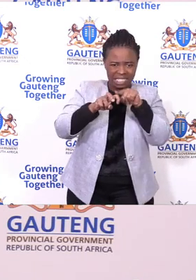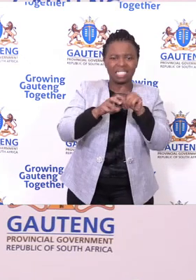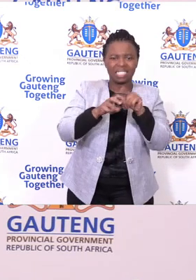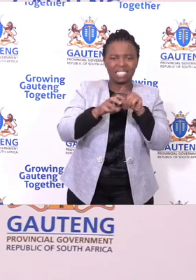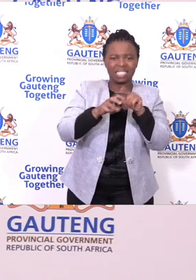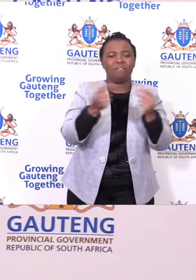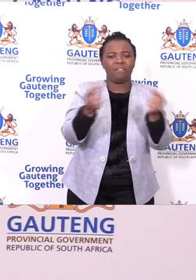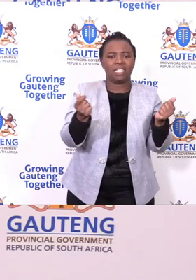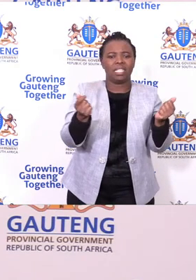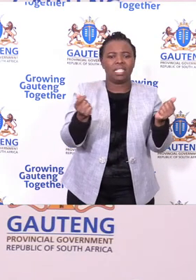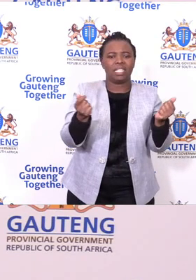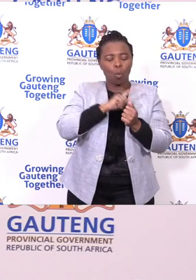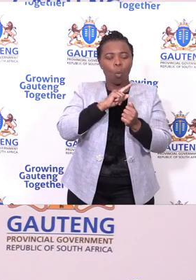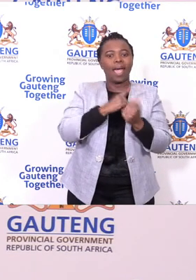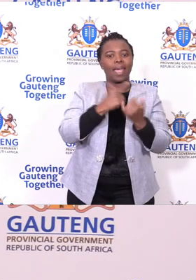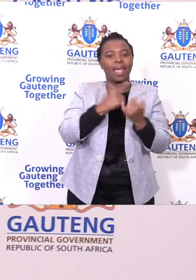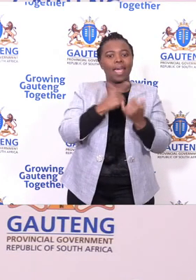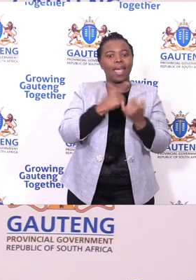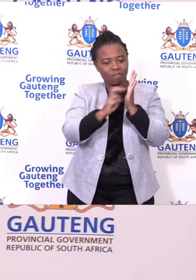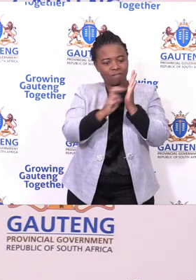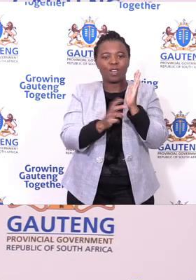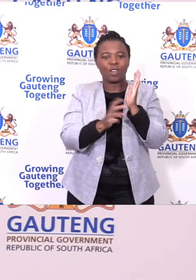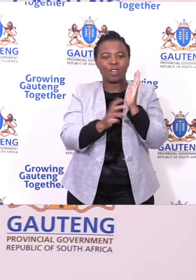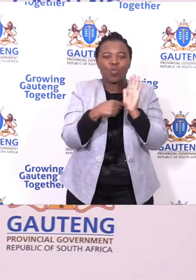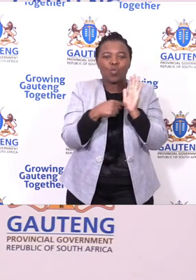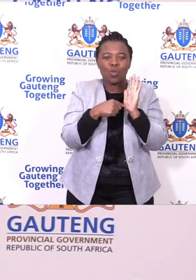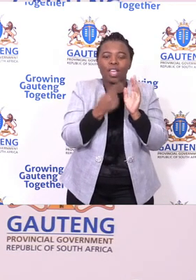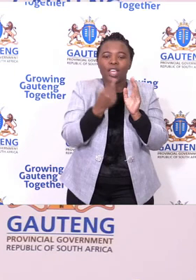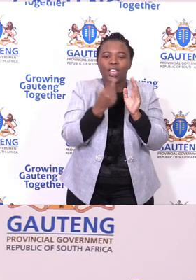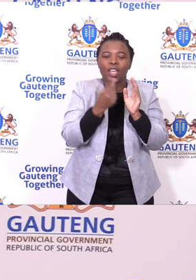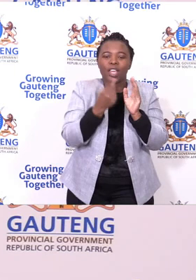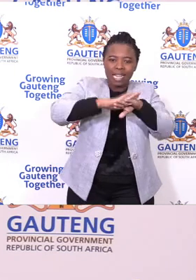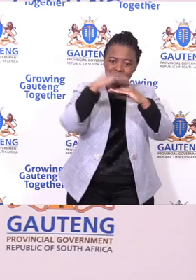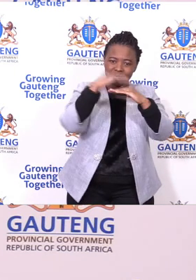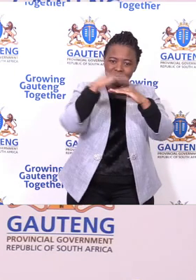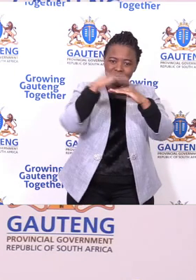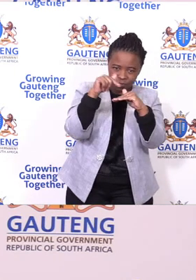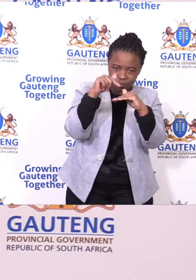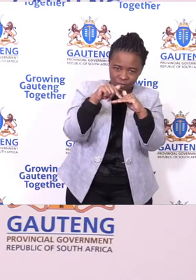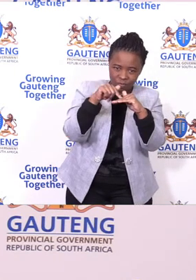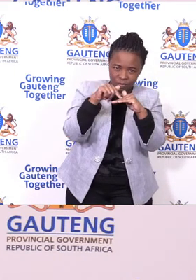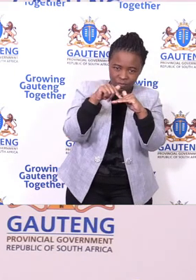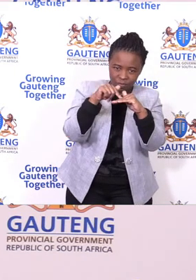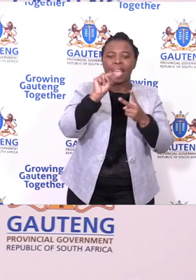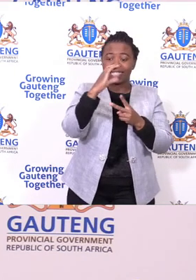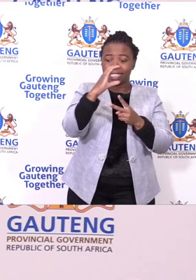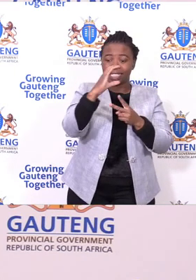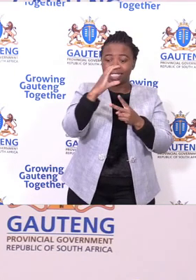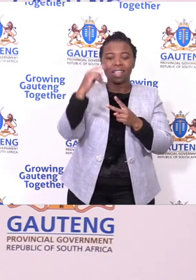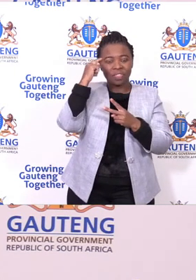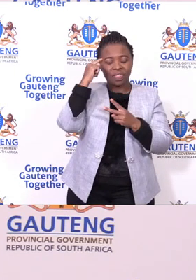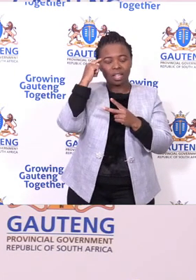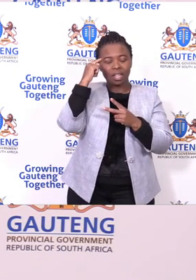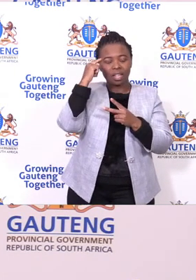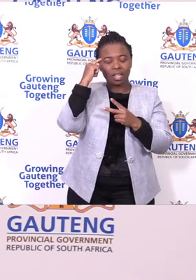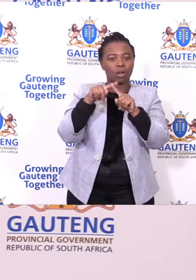the regulations as announced by the President in terms of the curfew, and also what the NCC is also considering in